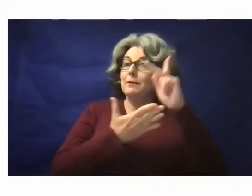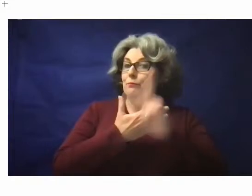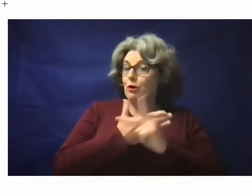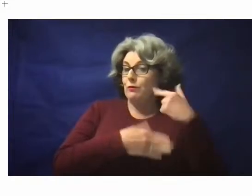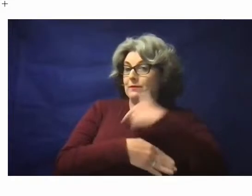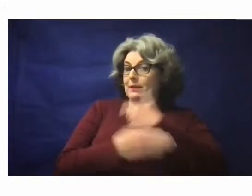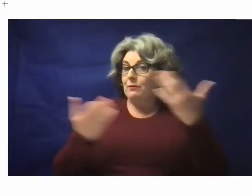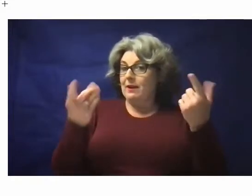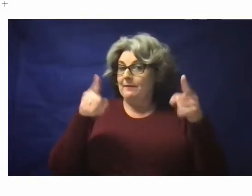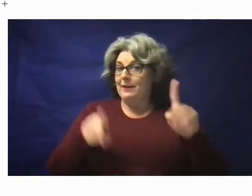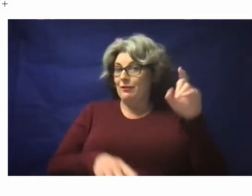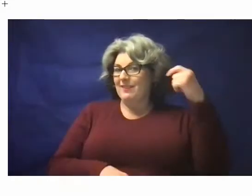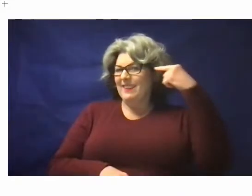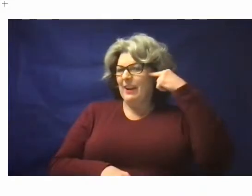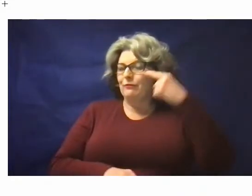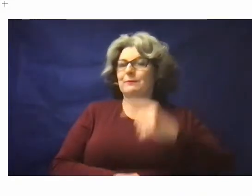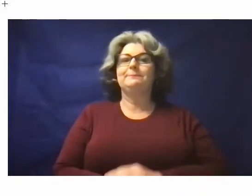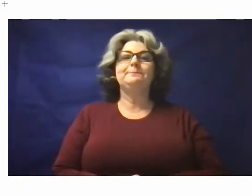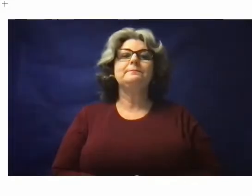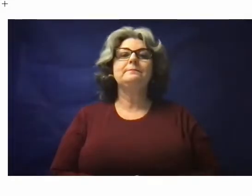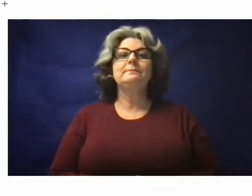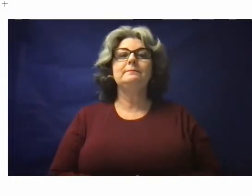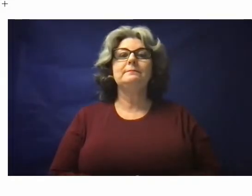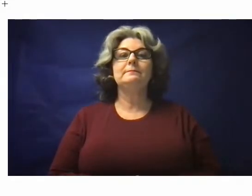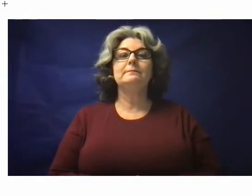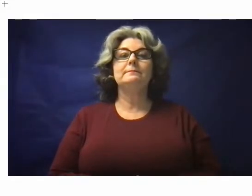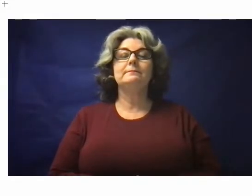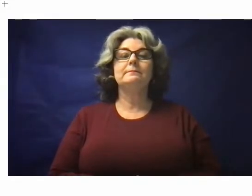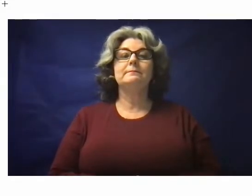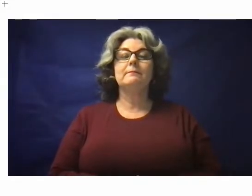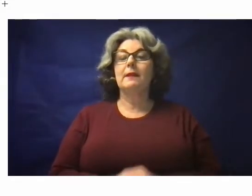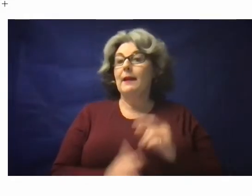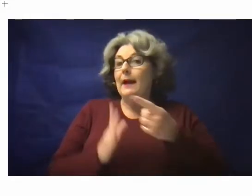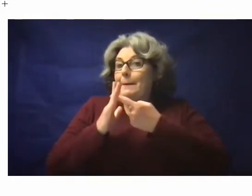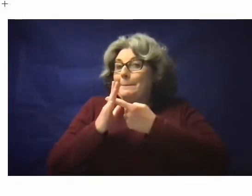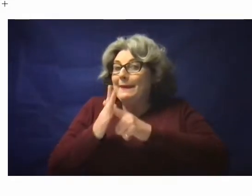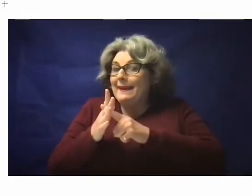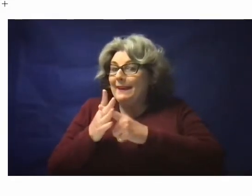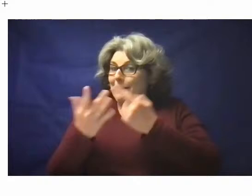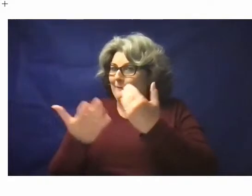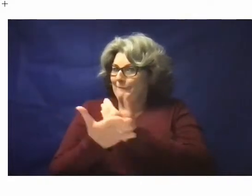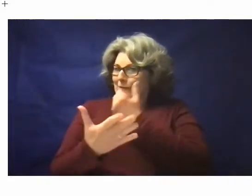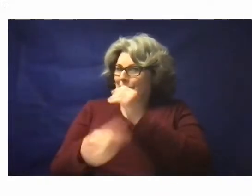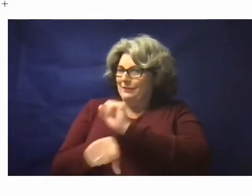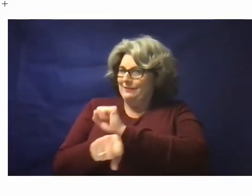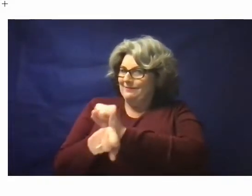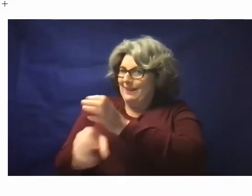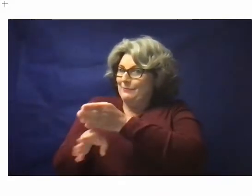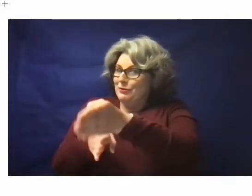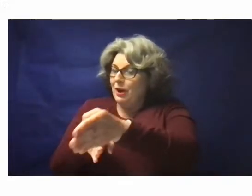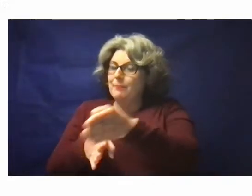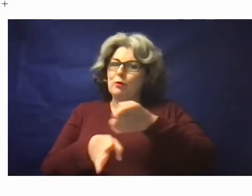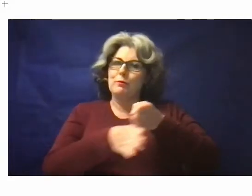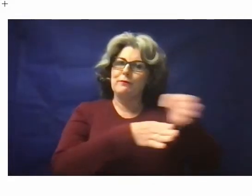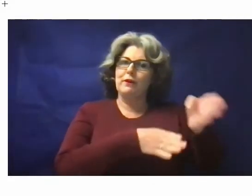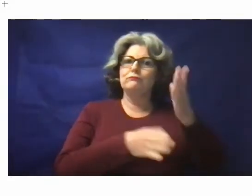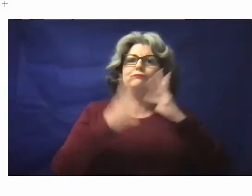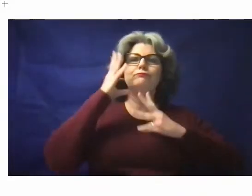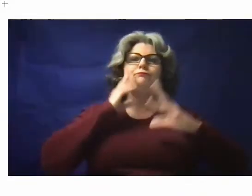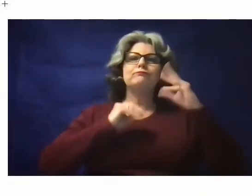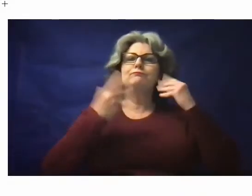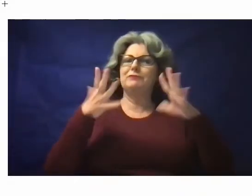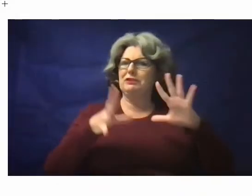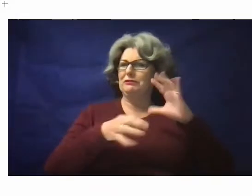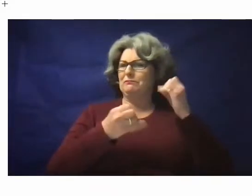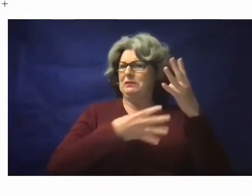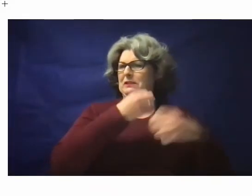going on. Whether you're at the start of your career or a professional with several years of